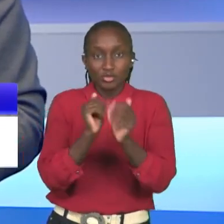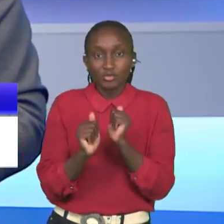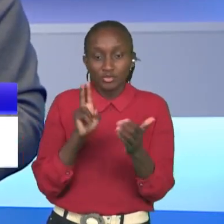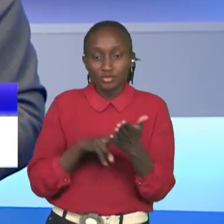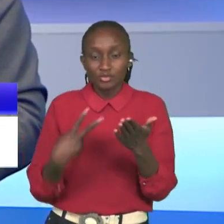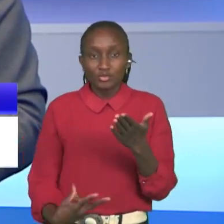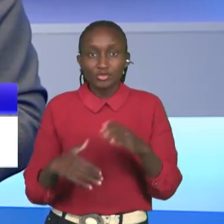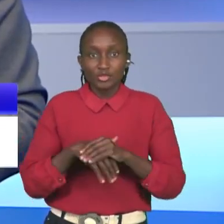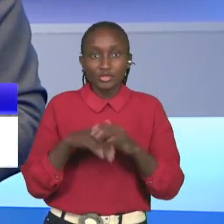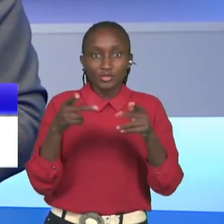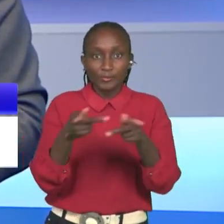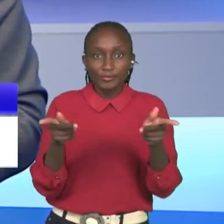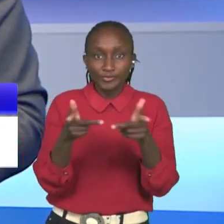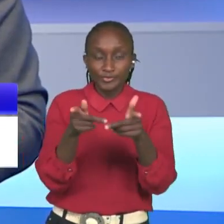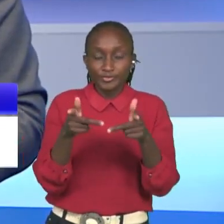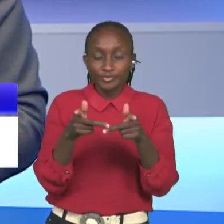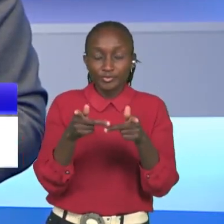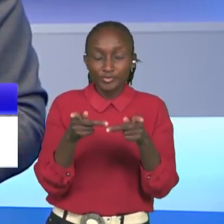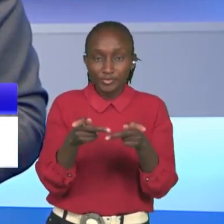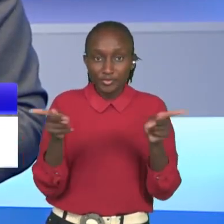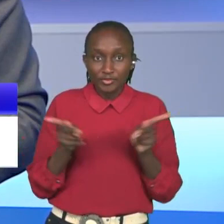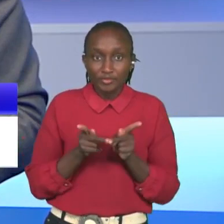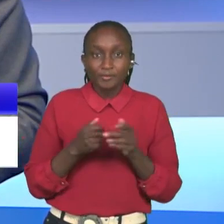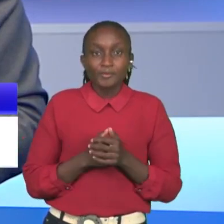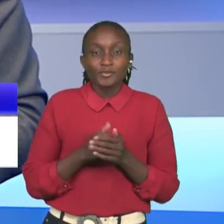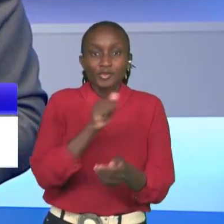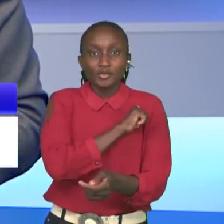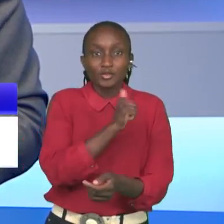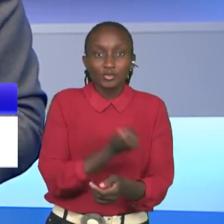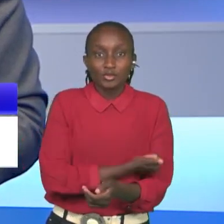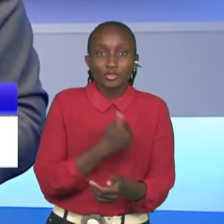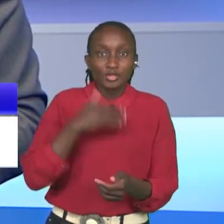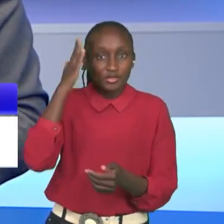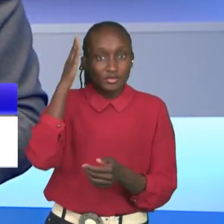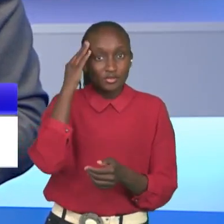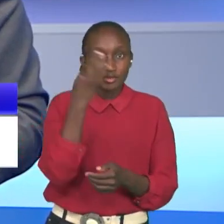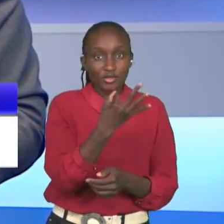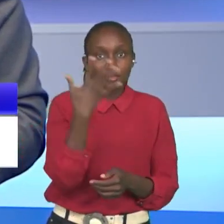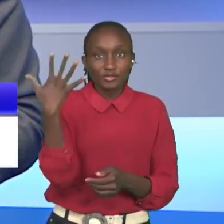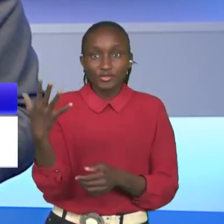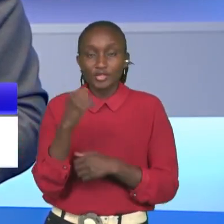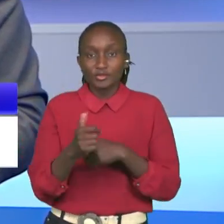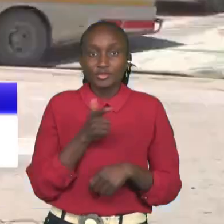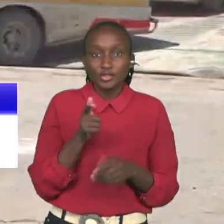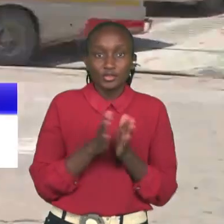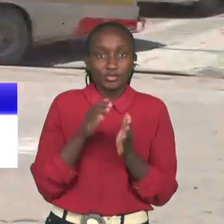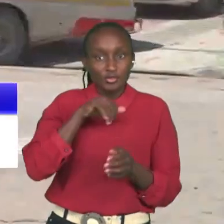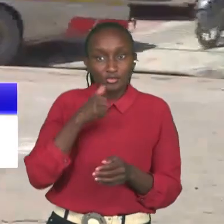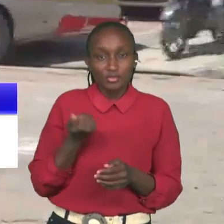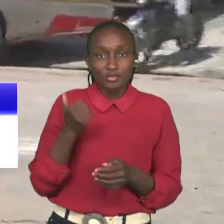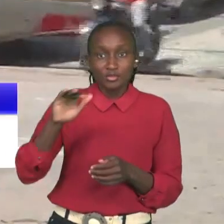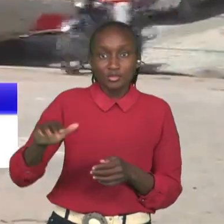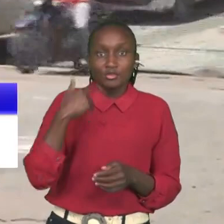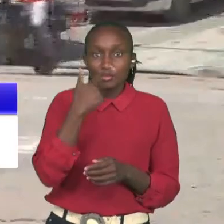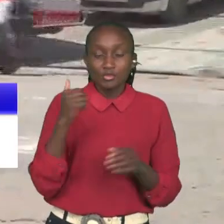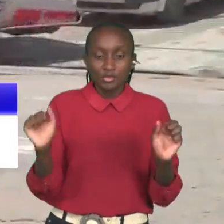the Indian Ocean. The authorities have identified a 35-year-old woman, Mariam Kigenda, and her daughter as the missing victims who the